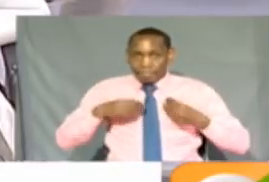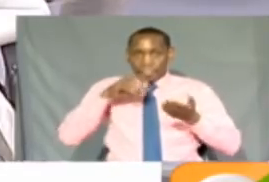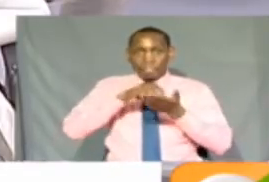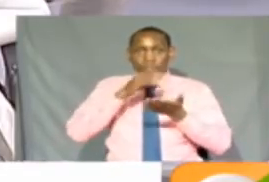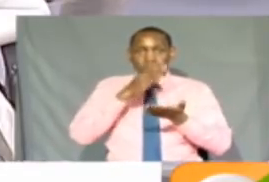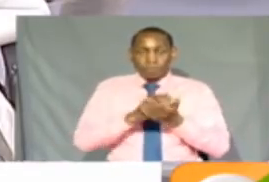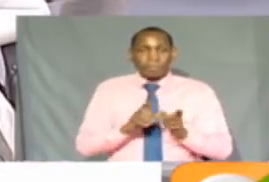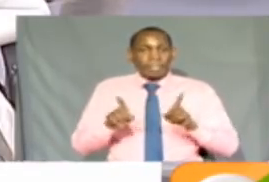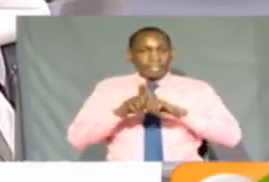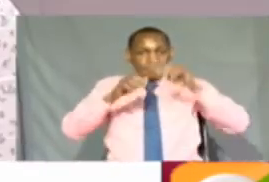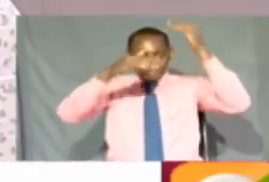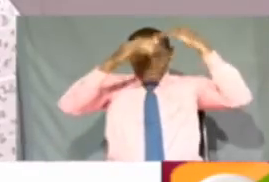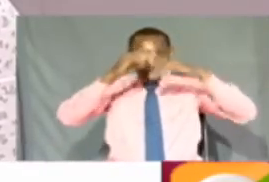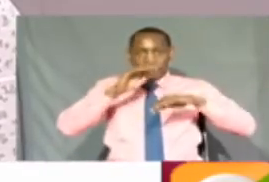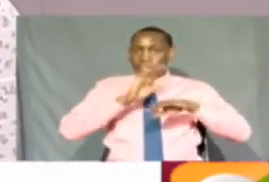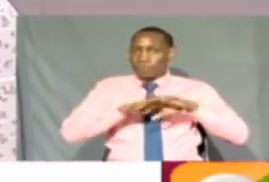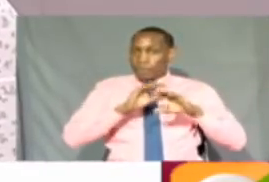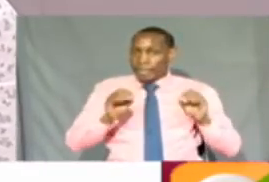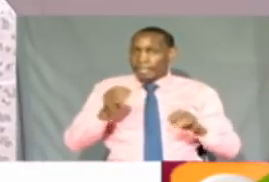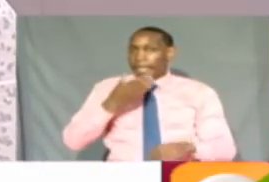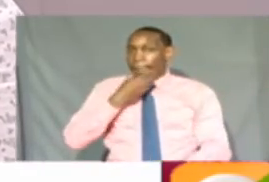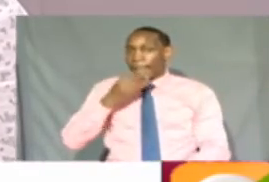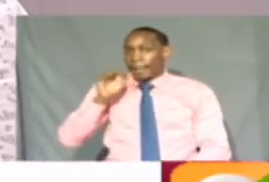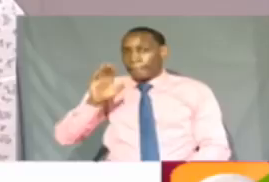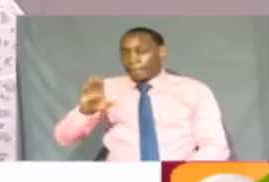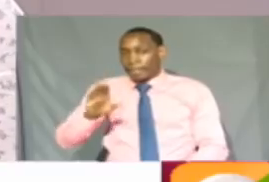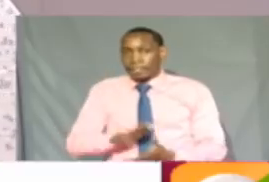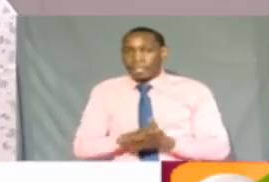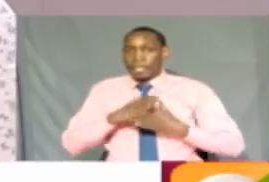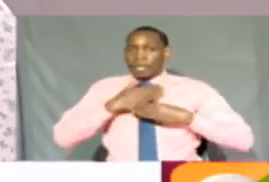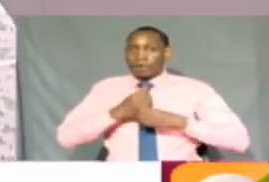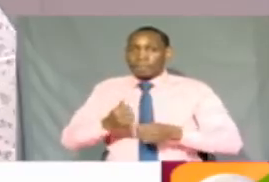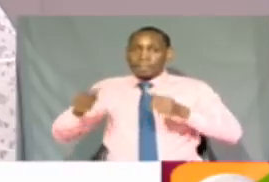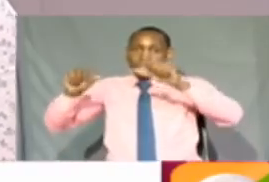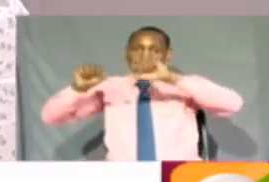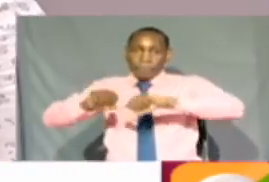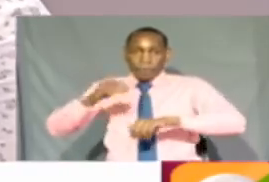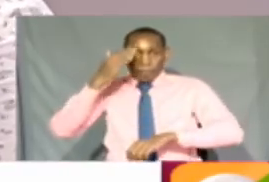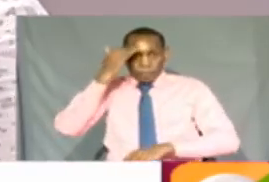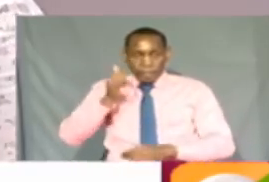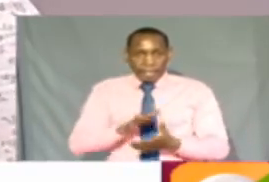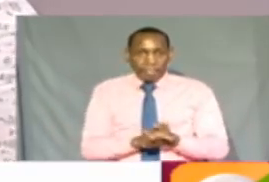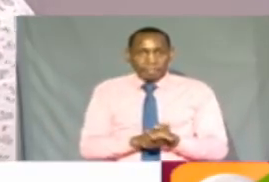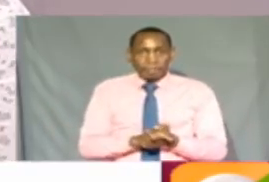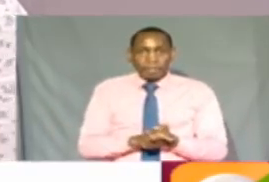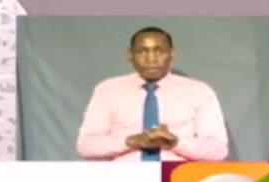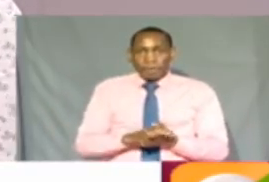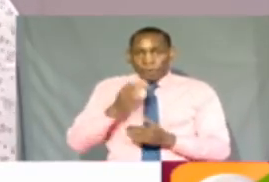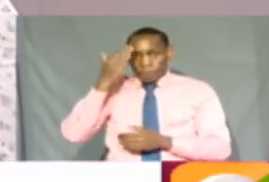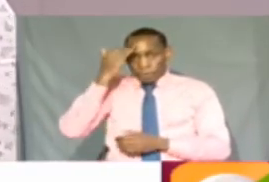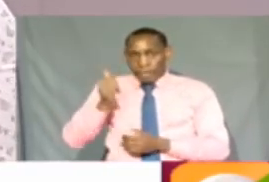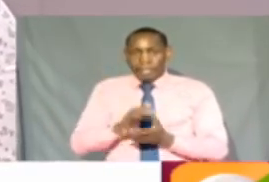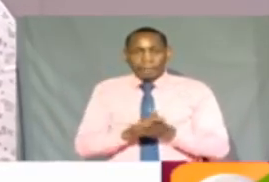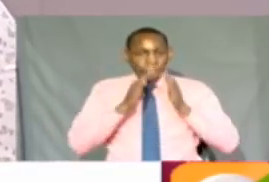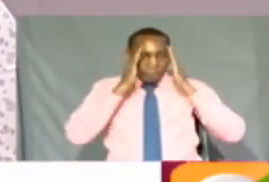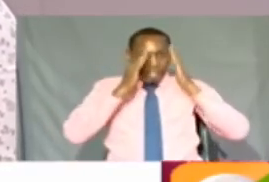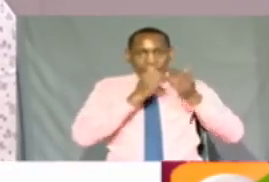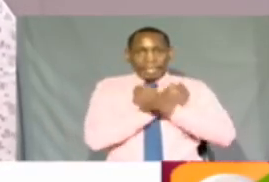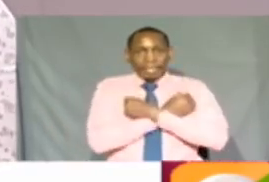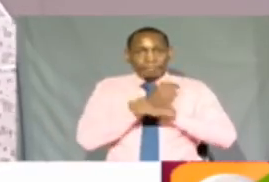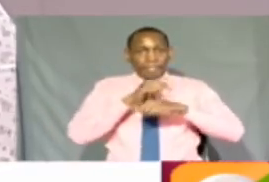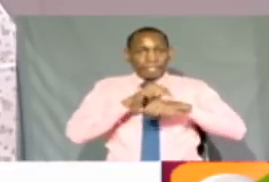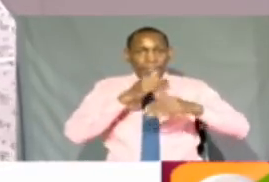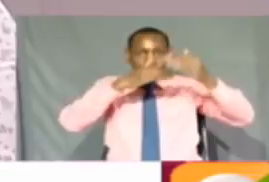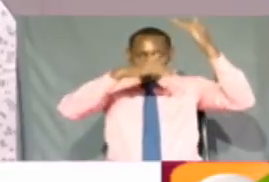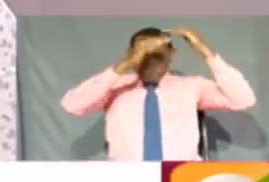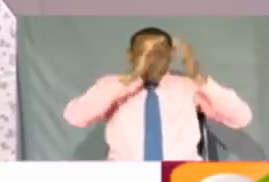is in campus, as he said. Mm. These men, you're losing self-esteem over girls. Why are you talking about love in campus? No offense. What are you looking for?